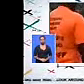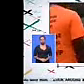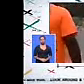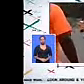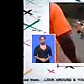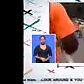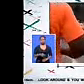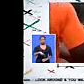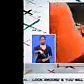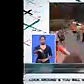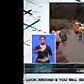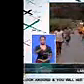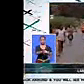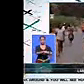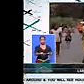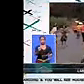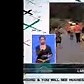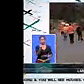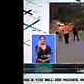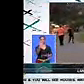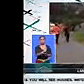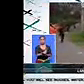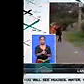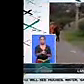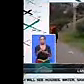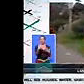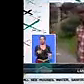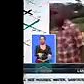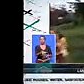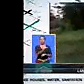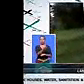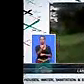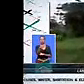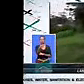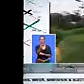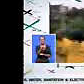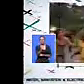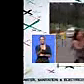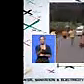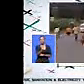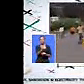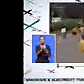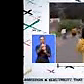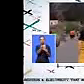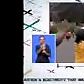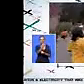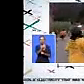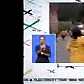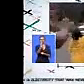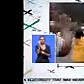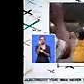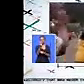3 weeks to the elections and the political heat is soaring. The ANC and National Freedom Party members faced off in the ruling